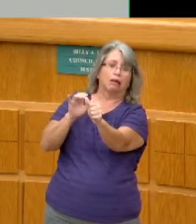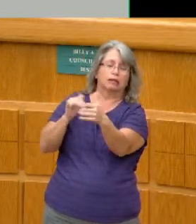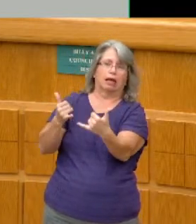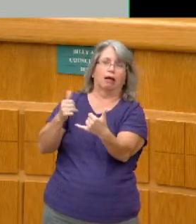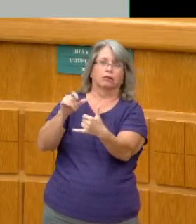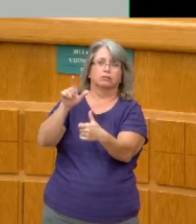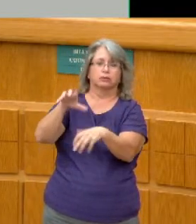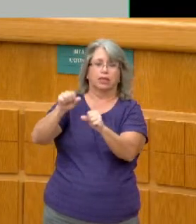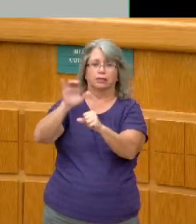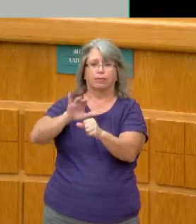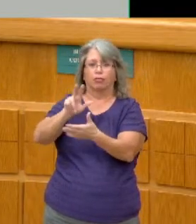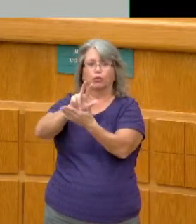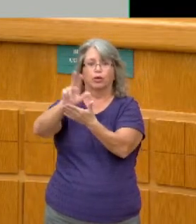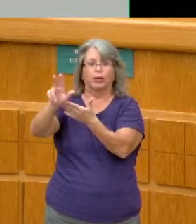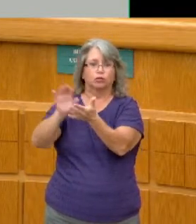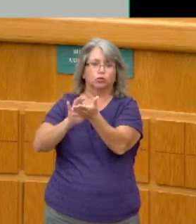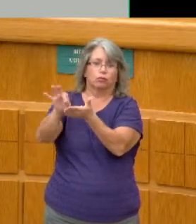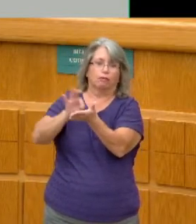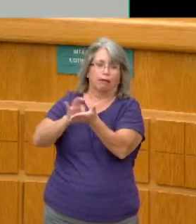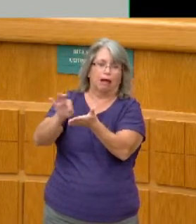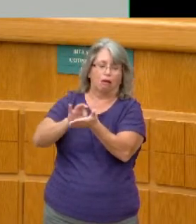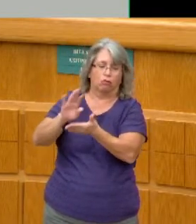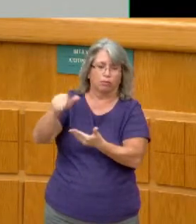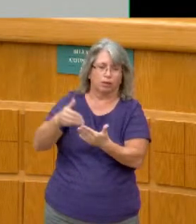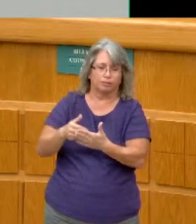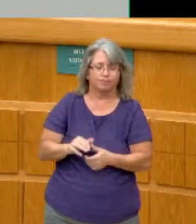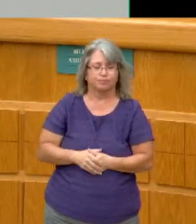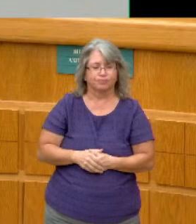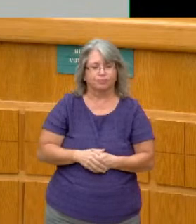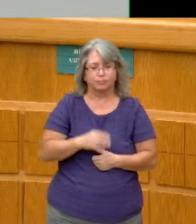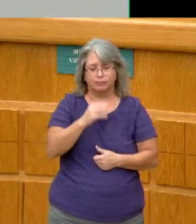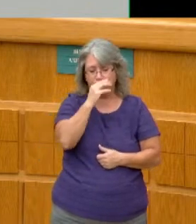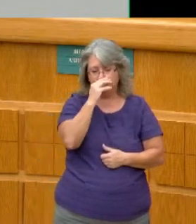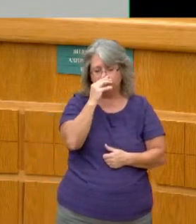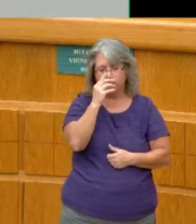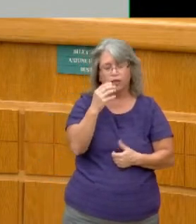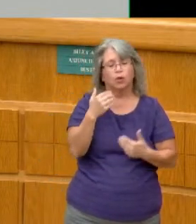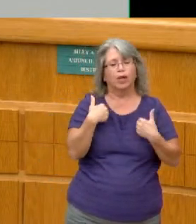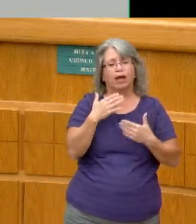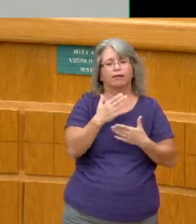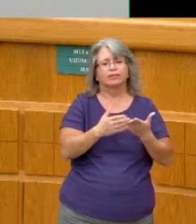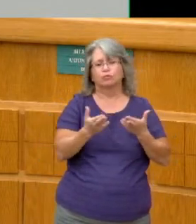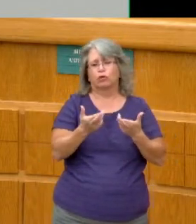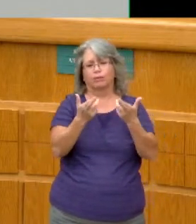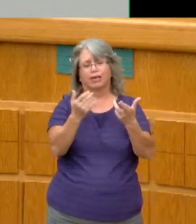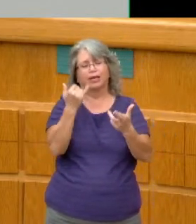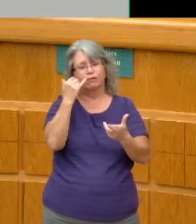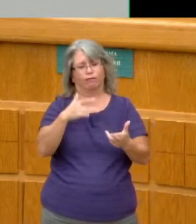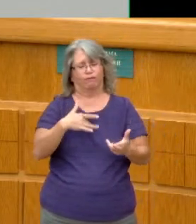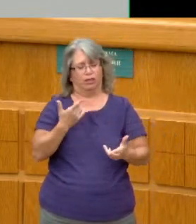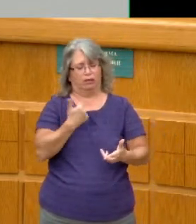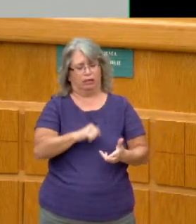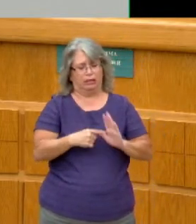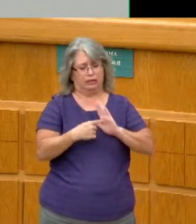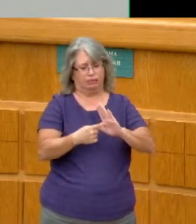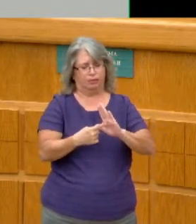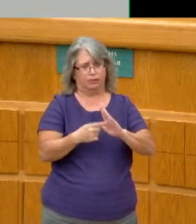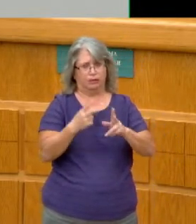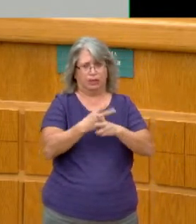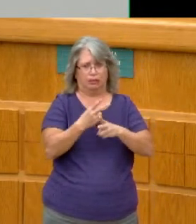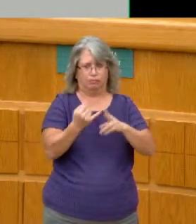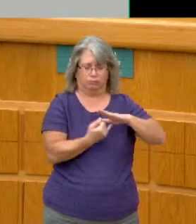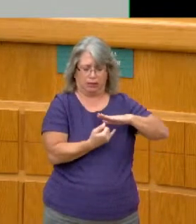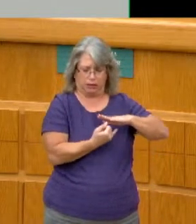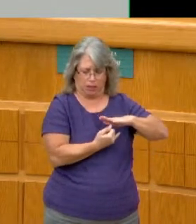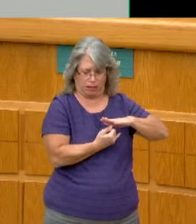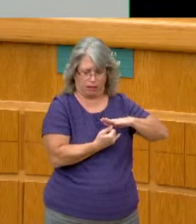overloaded. We have some basic recommendations. If you're symptomatic, self-isolate, number 1. 2, get tested. 3, if you